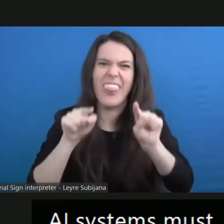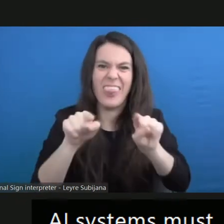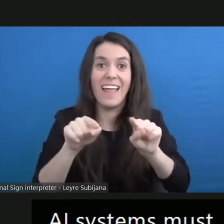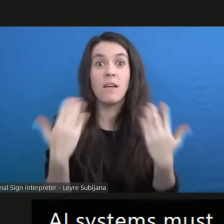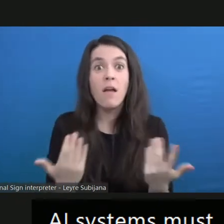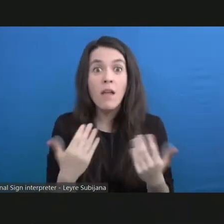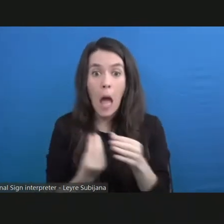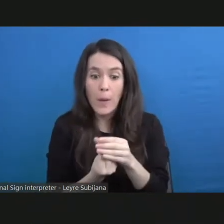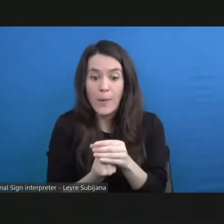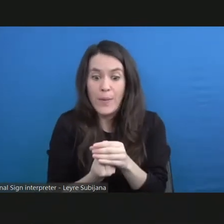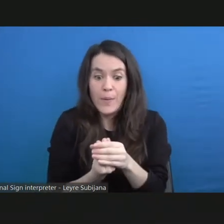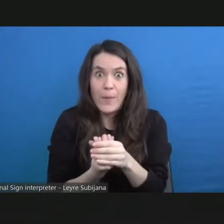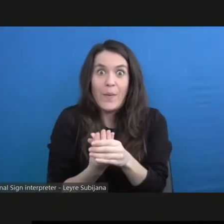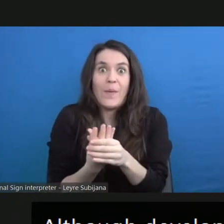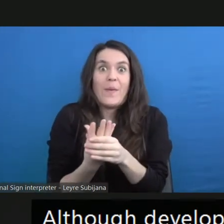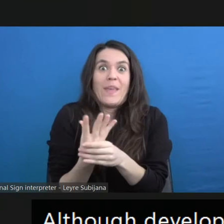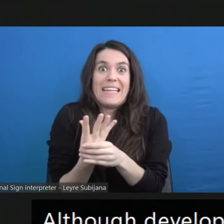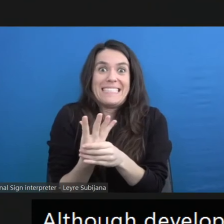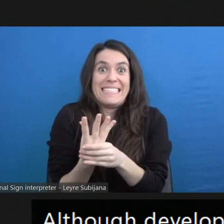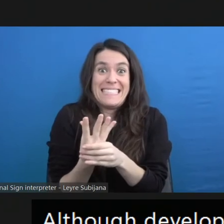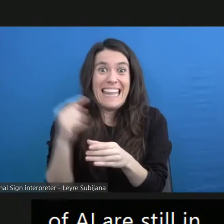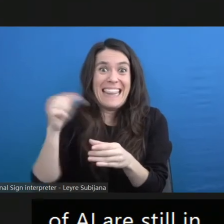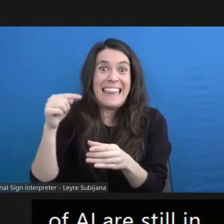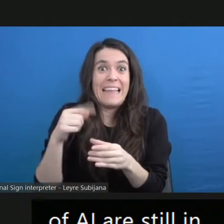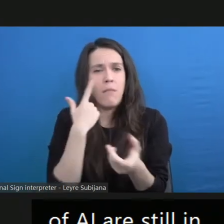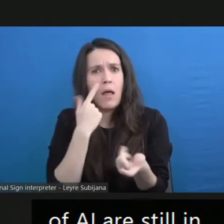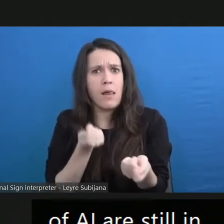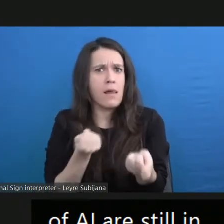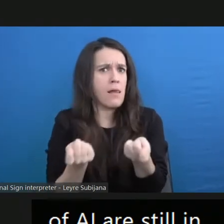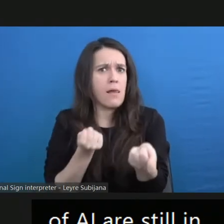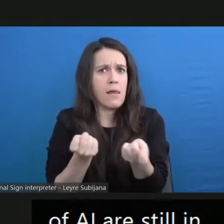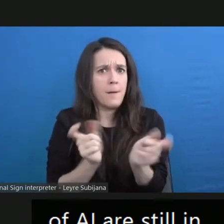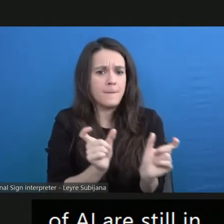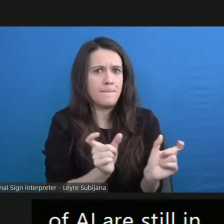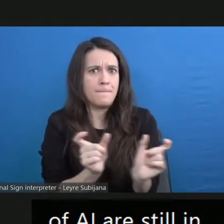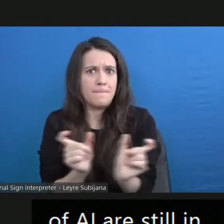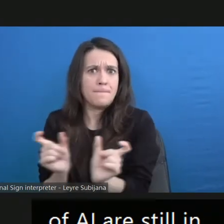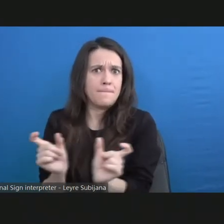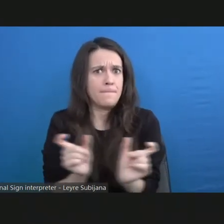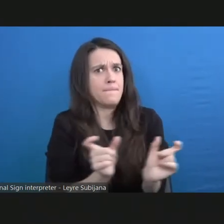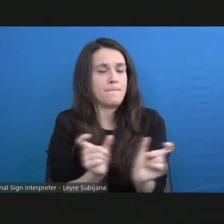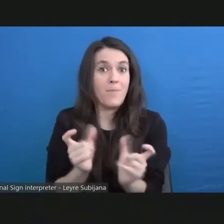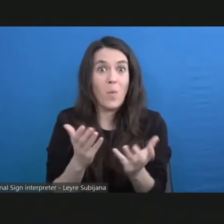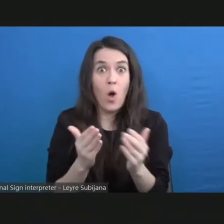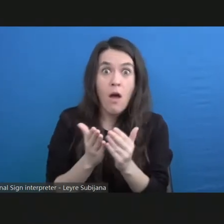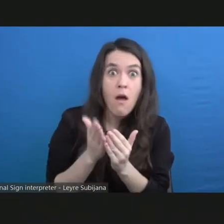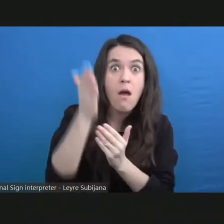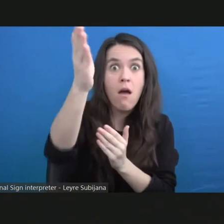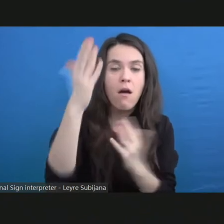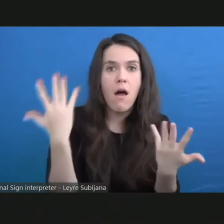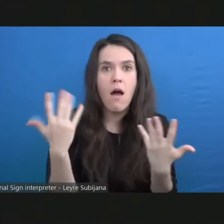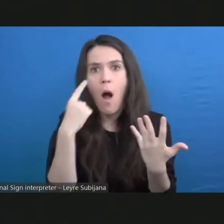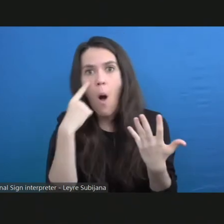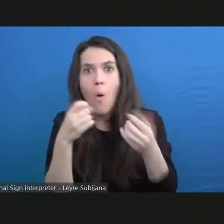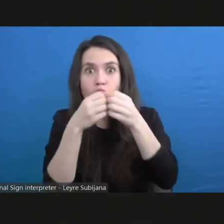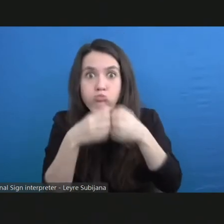stages, it's a critical tool whose utility will continue to